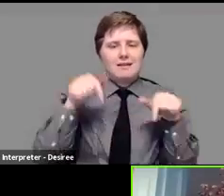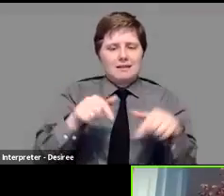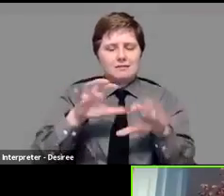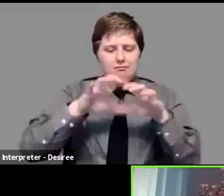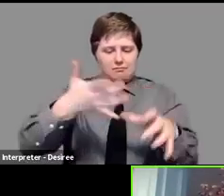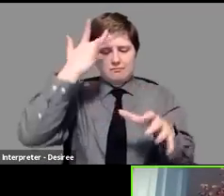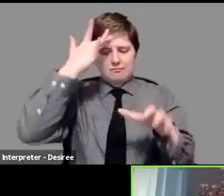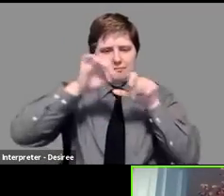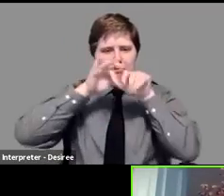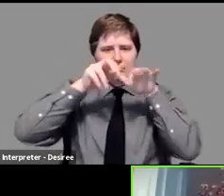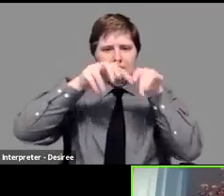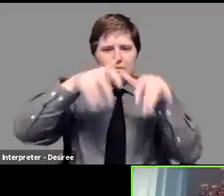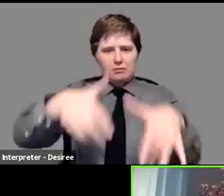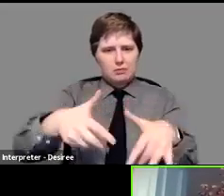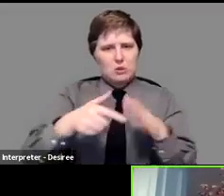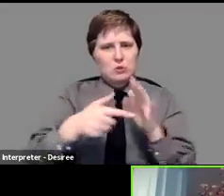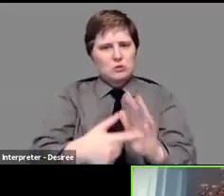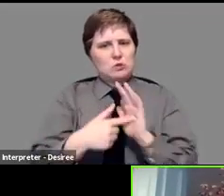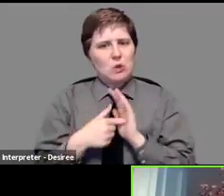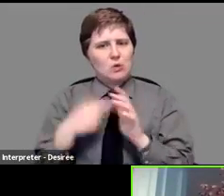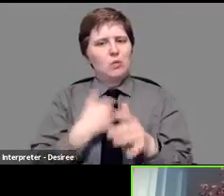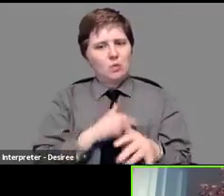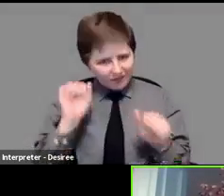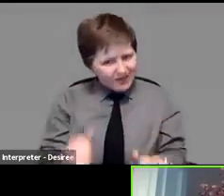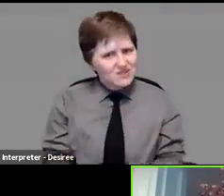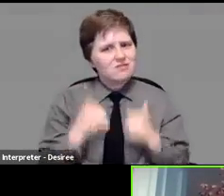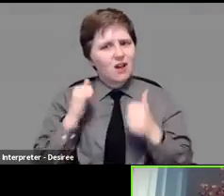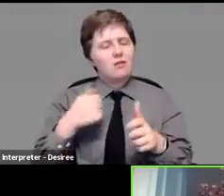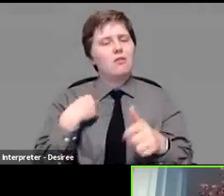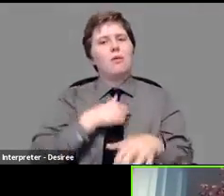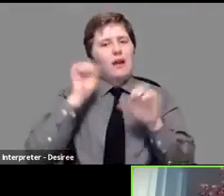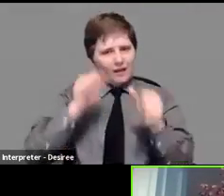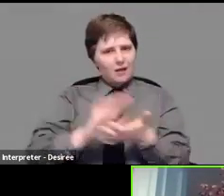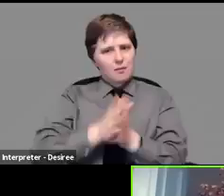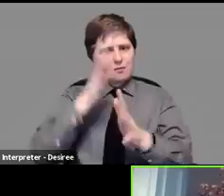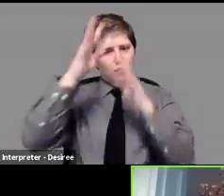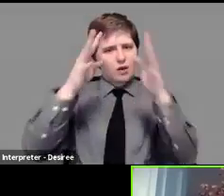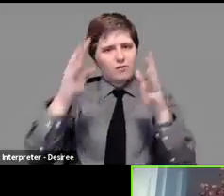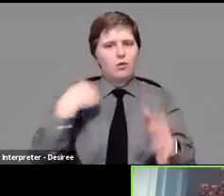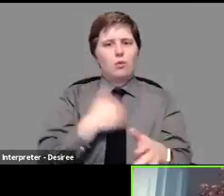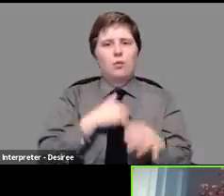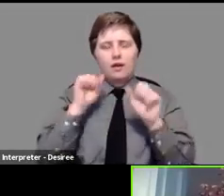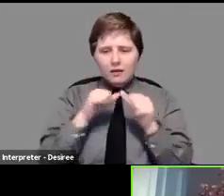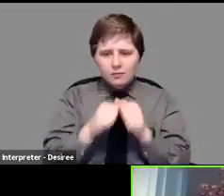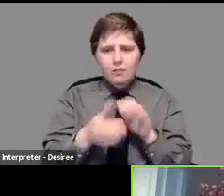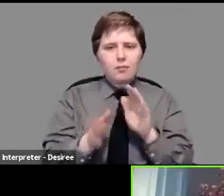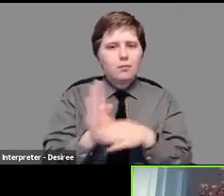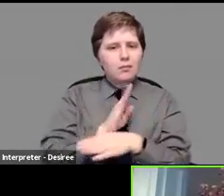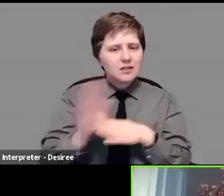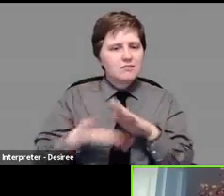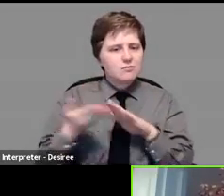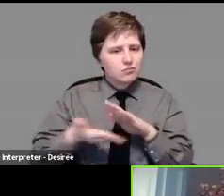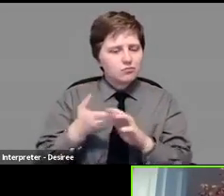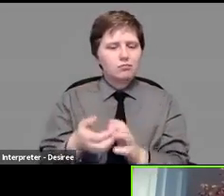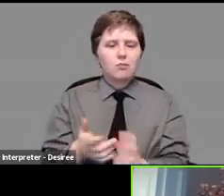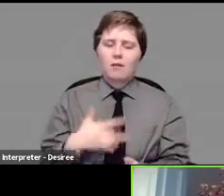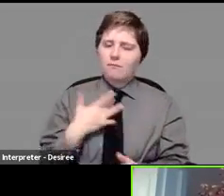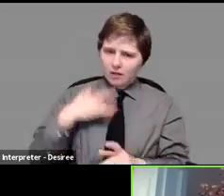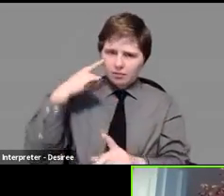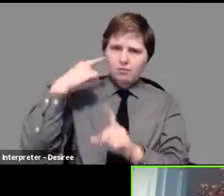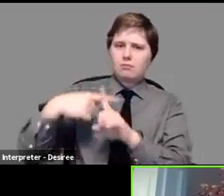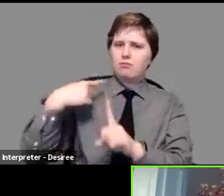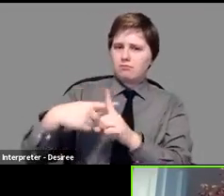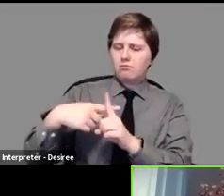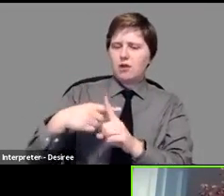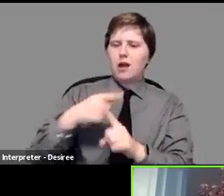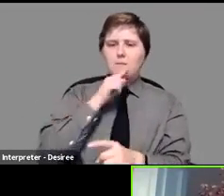here is showing us that we can survive, we can be creative, and we can keep our businesses going. So again, I'm feeling optimistic and